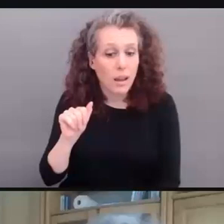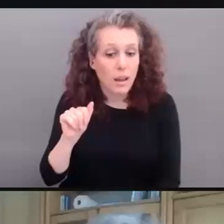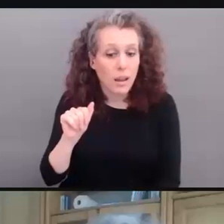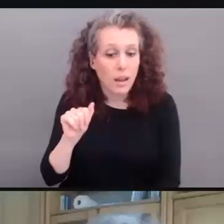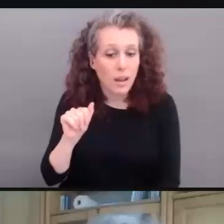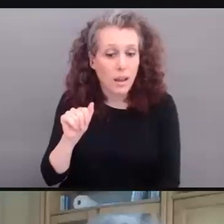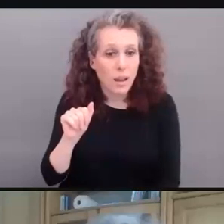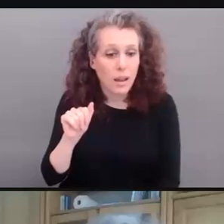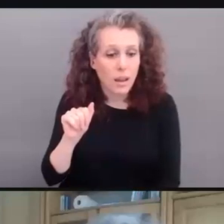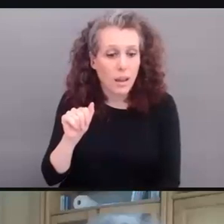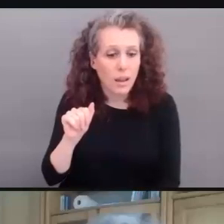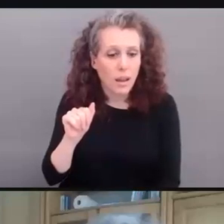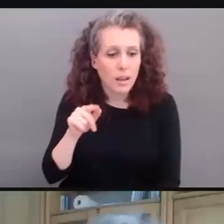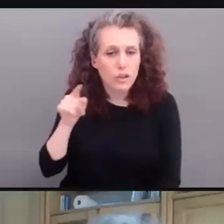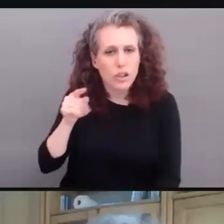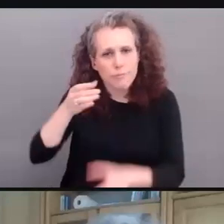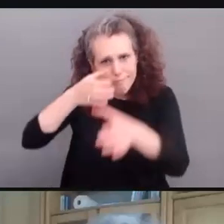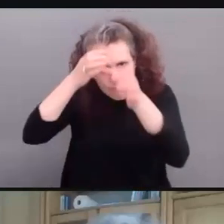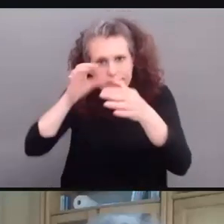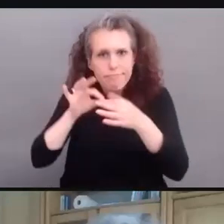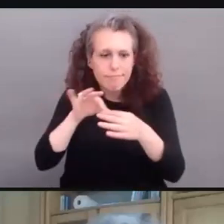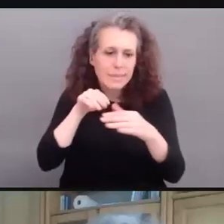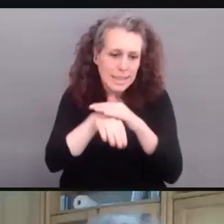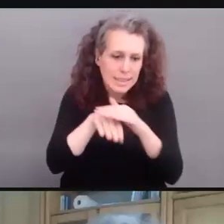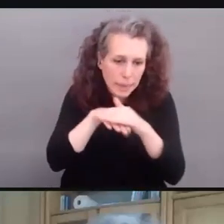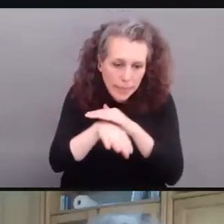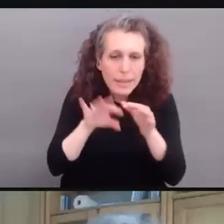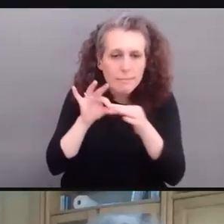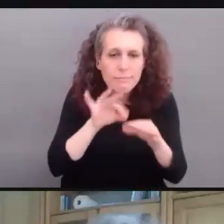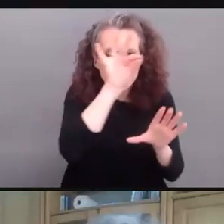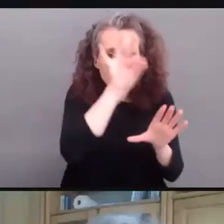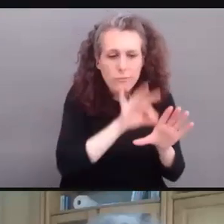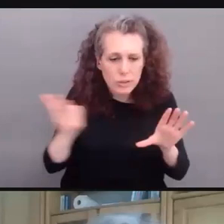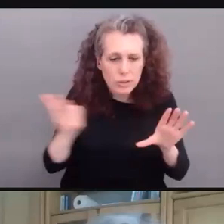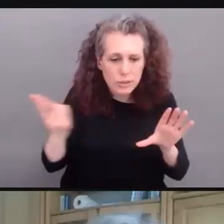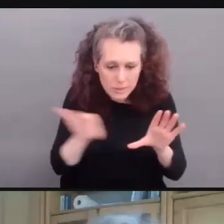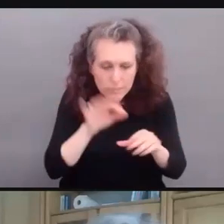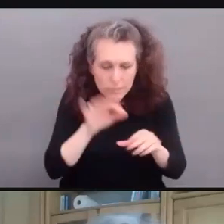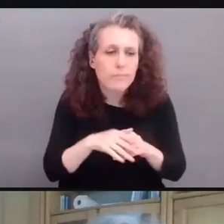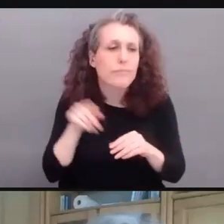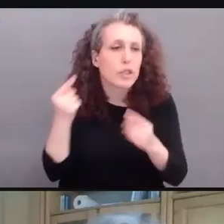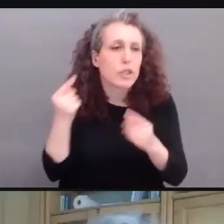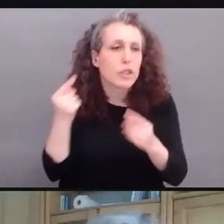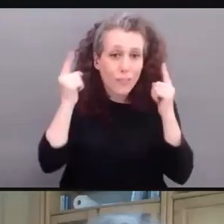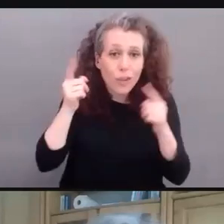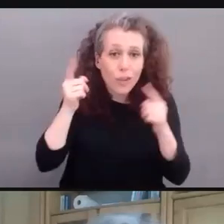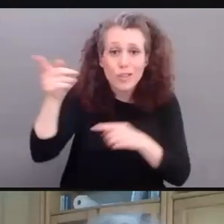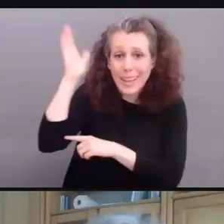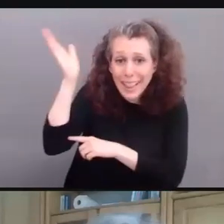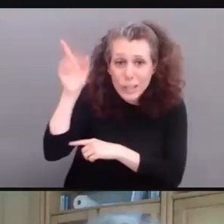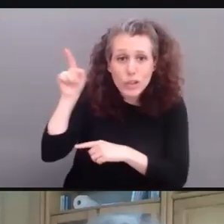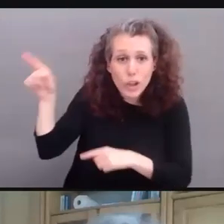an expert on accessibility. She's an architect and access consultant and university lecturer in